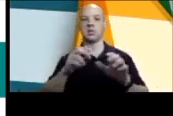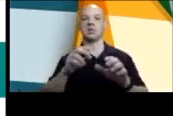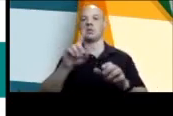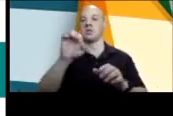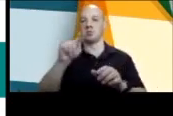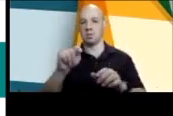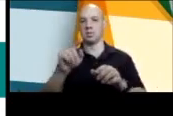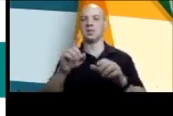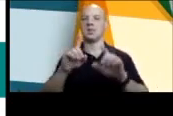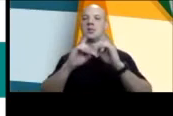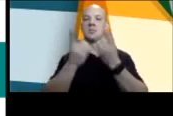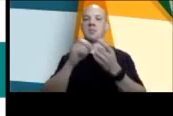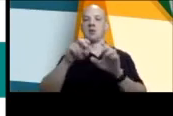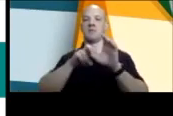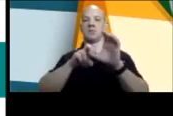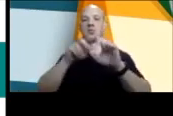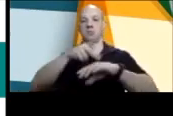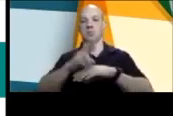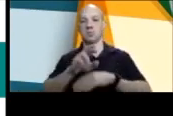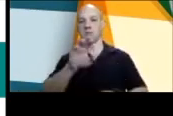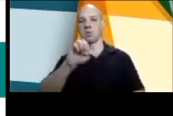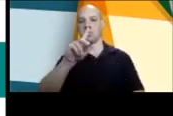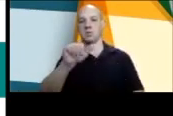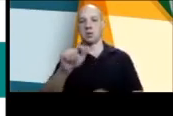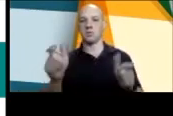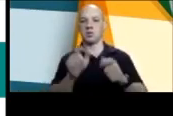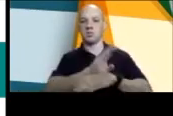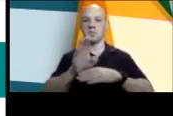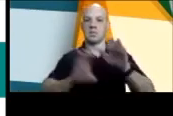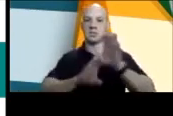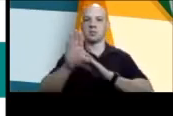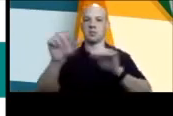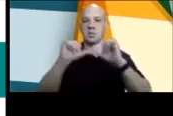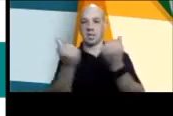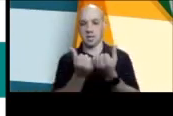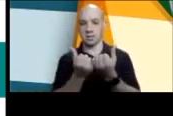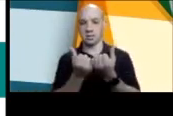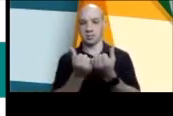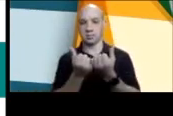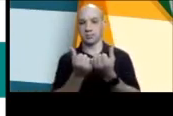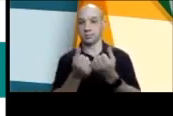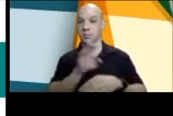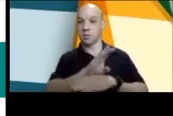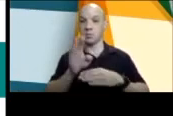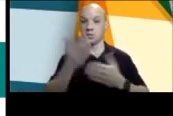Rico, and MBDA, Minority Business Development Agency. Businesses who have completed this